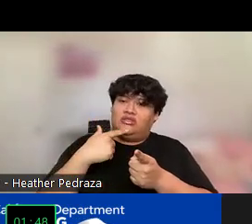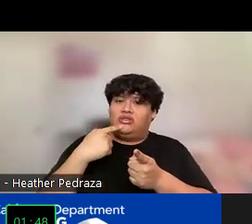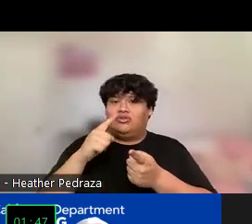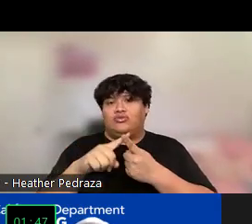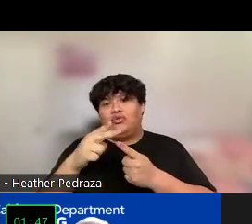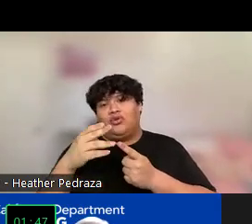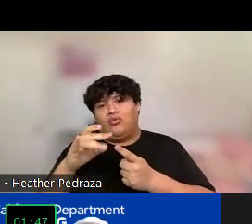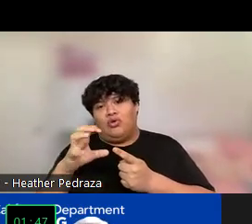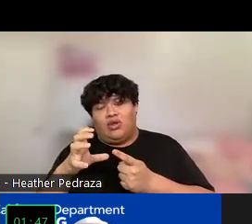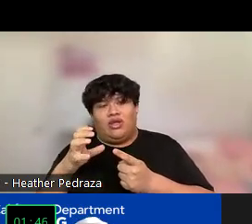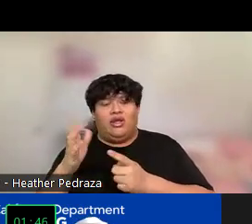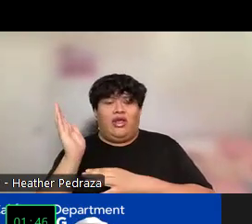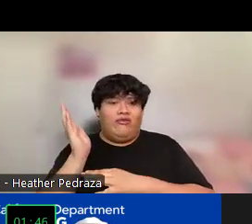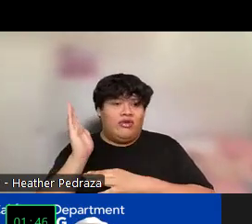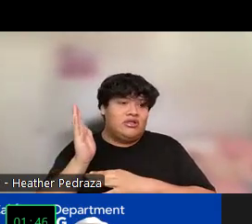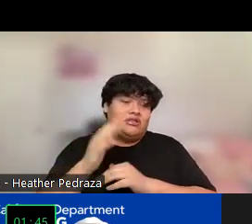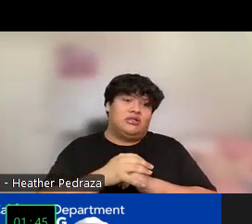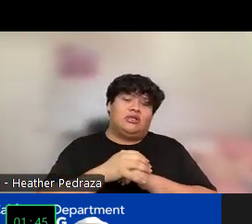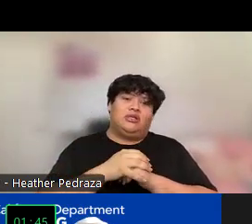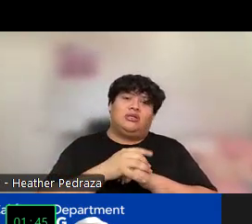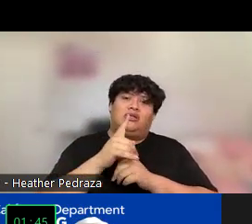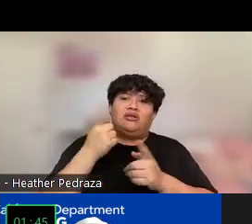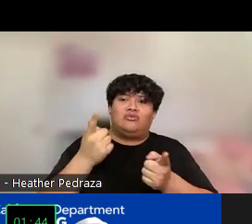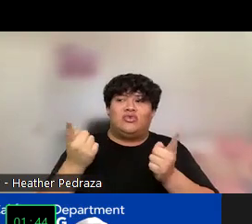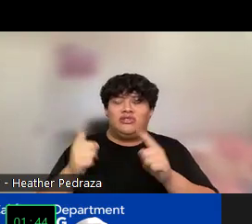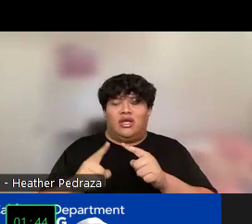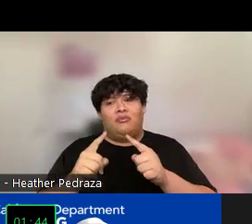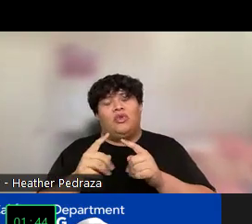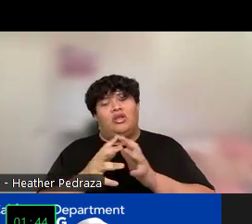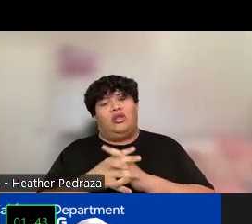heroic advocacy. That is indeed what's happening.